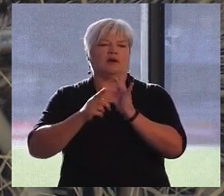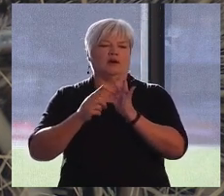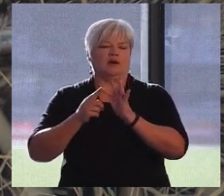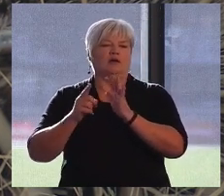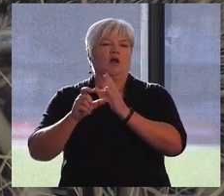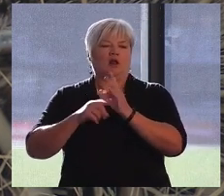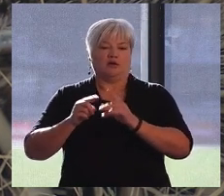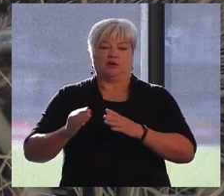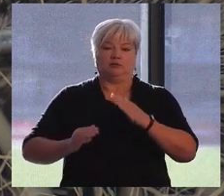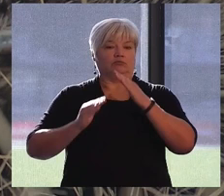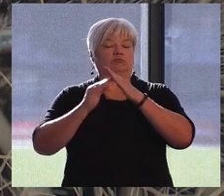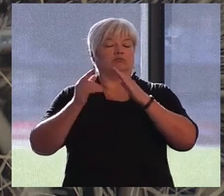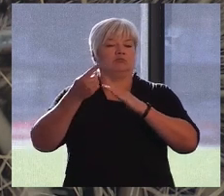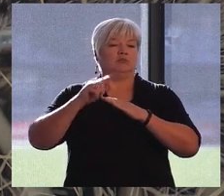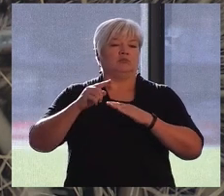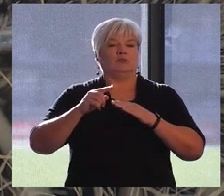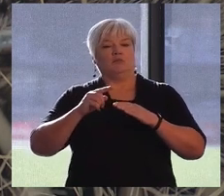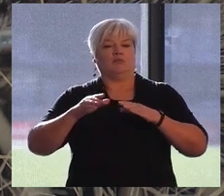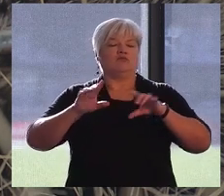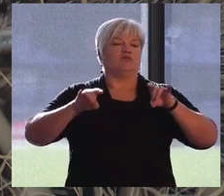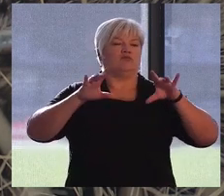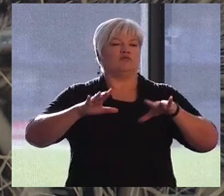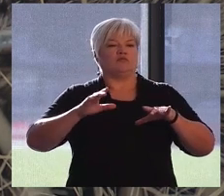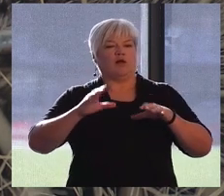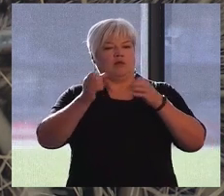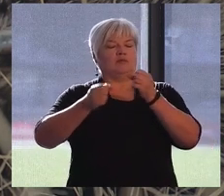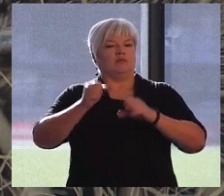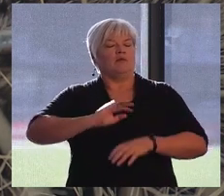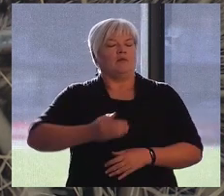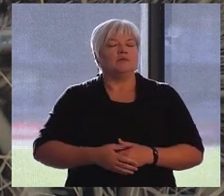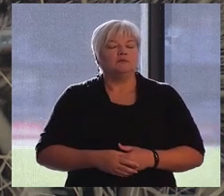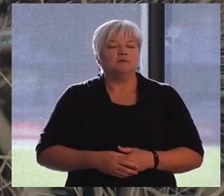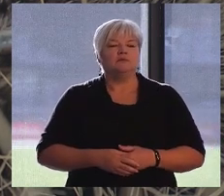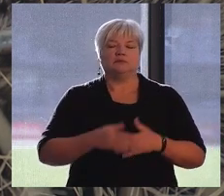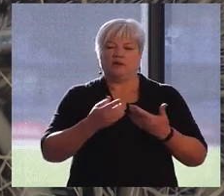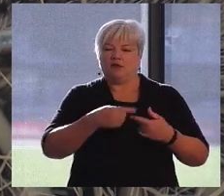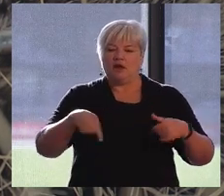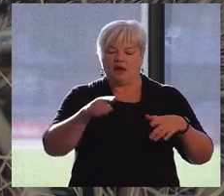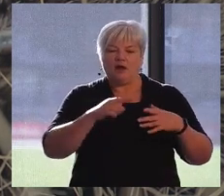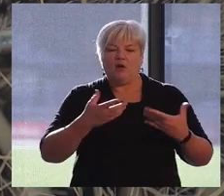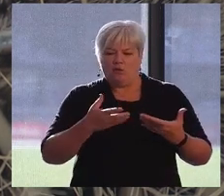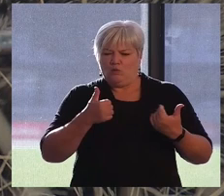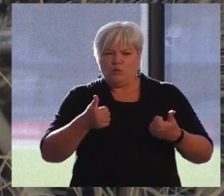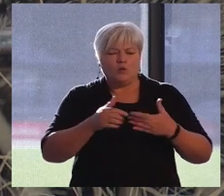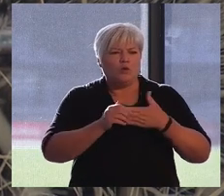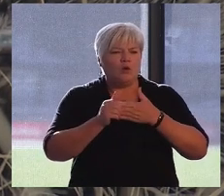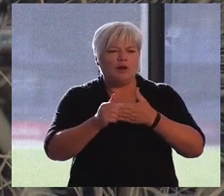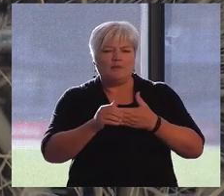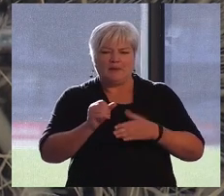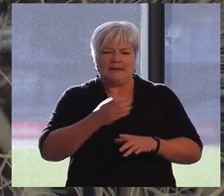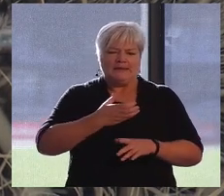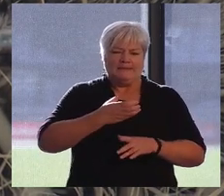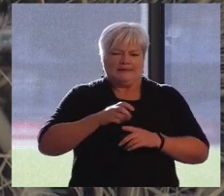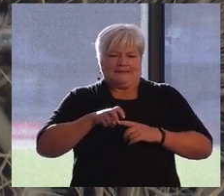all of these incredible women working in such a male-dominated space, often out of their comfort zone, but achieving incredible things.